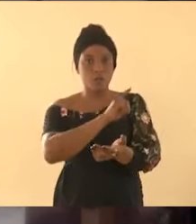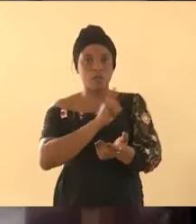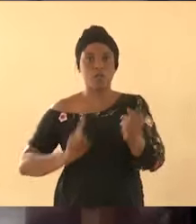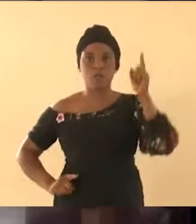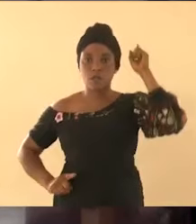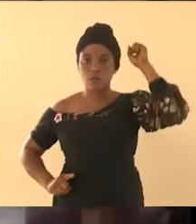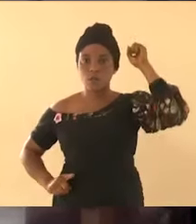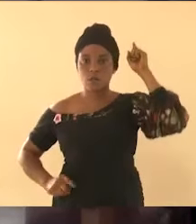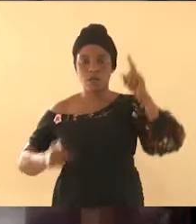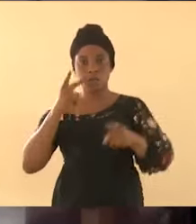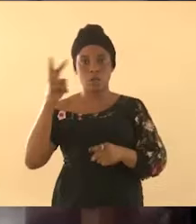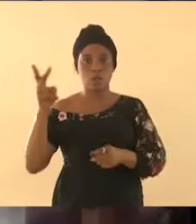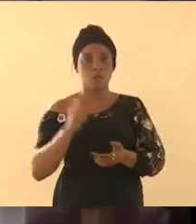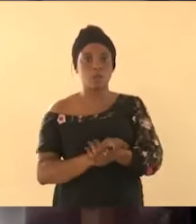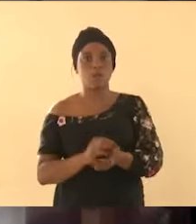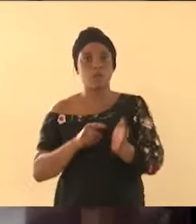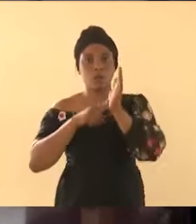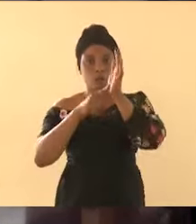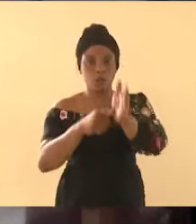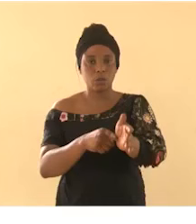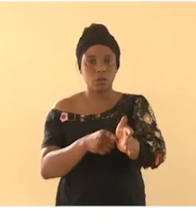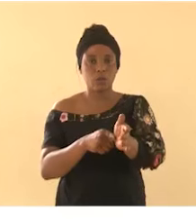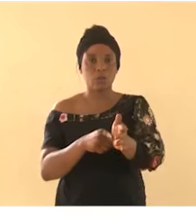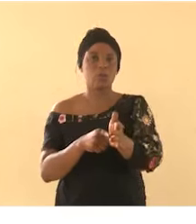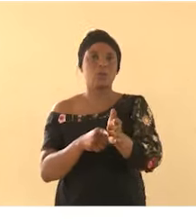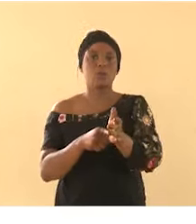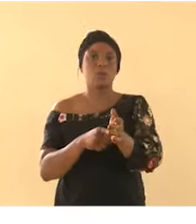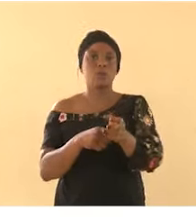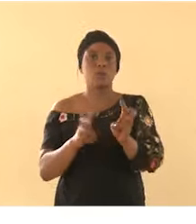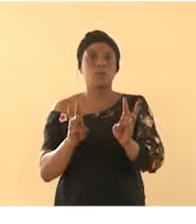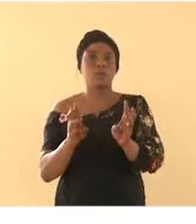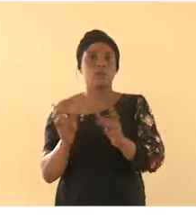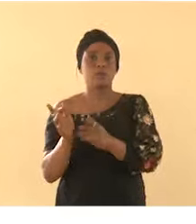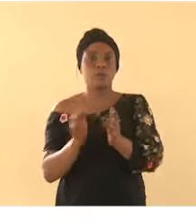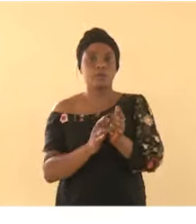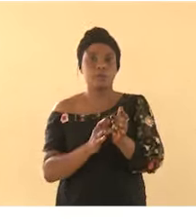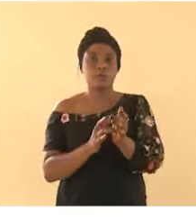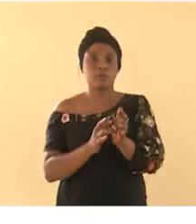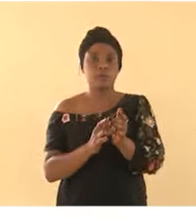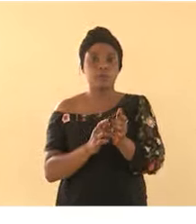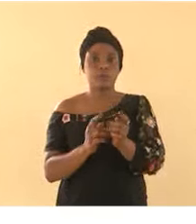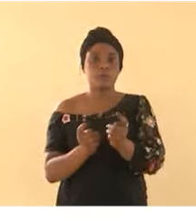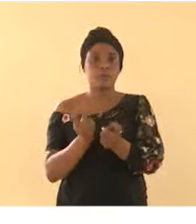They saw themselves reflected in the image of Jesus' transformed self.